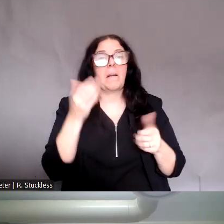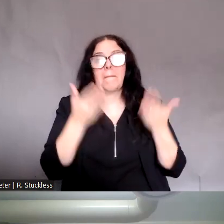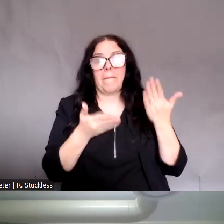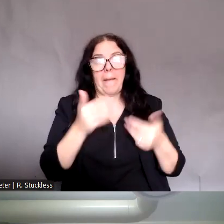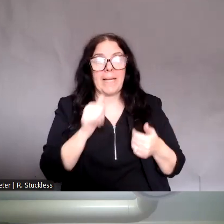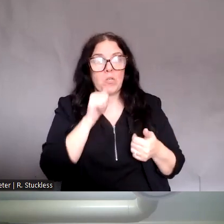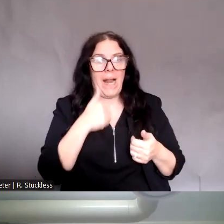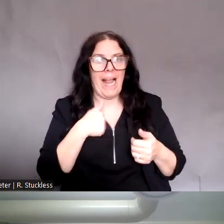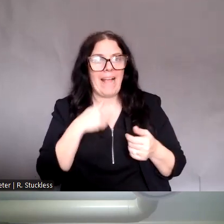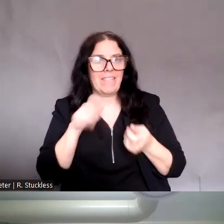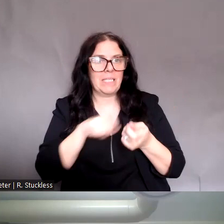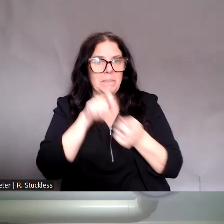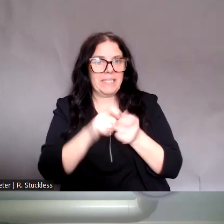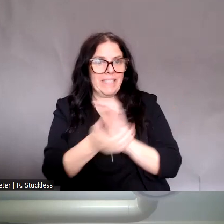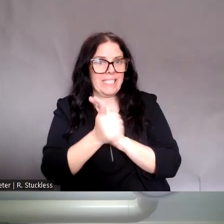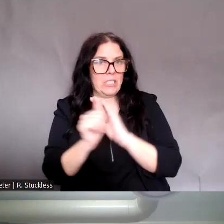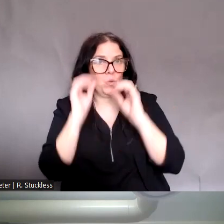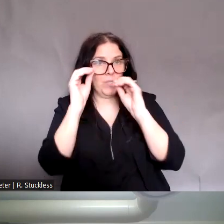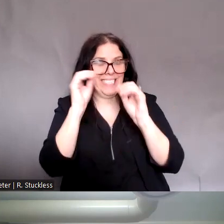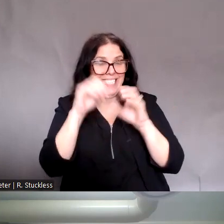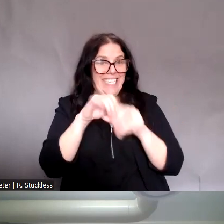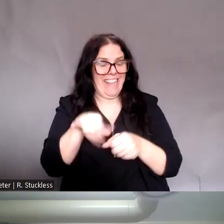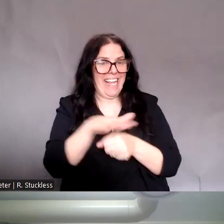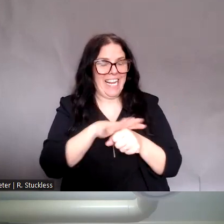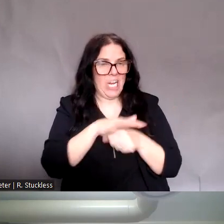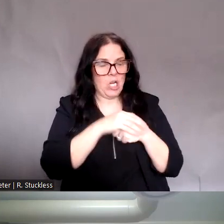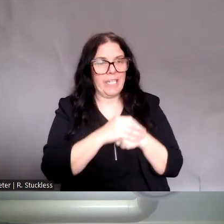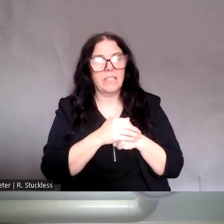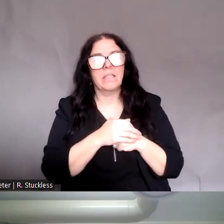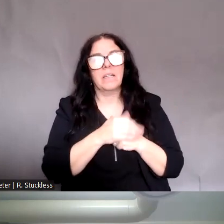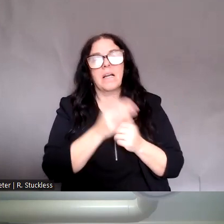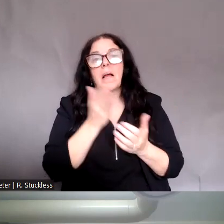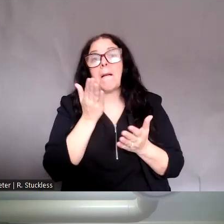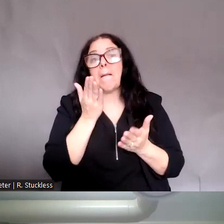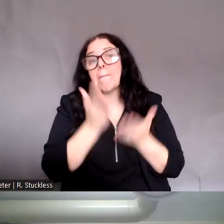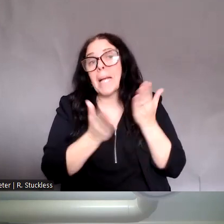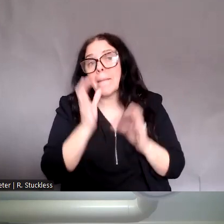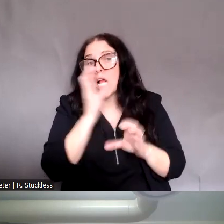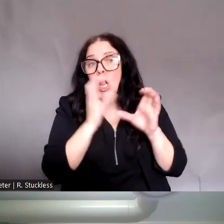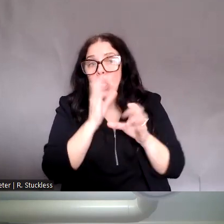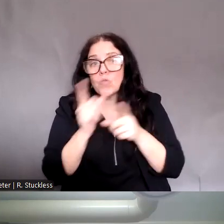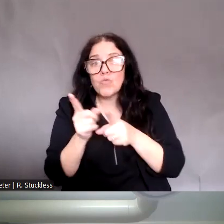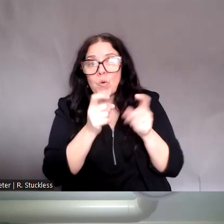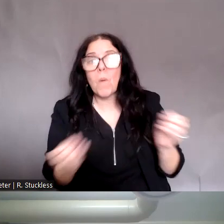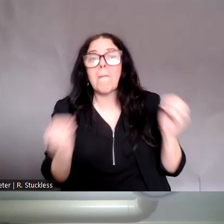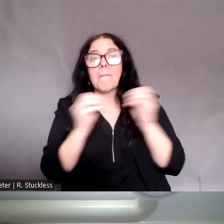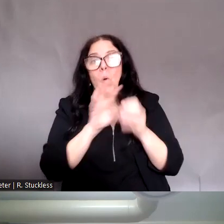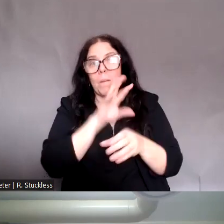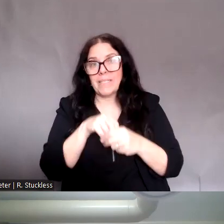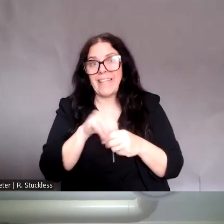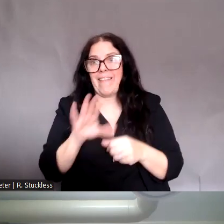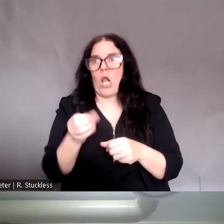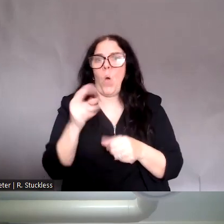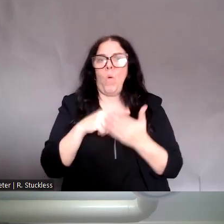teach in a particular area. They might be looking to recruit more participants to their own programs, and